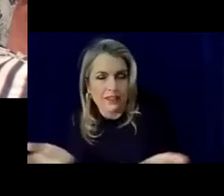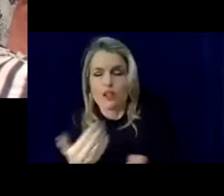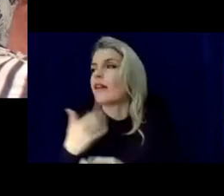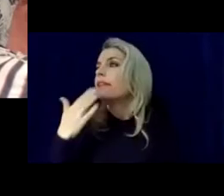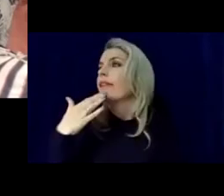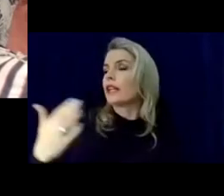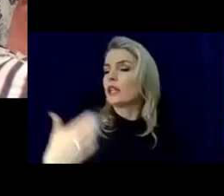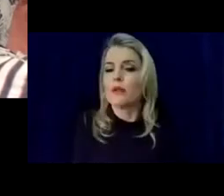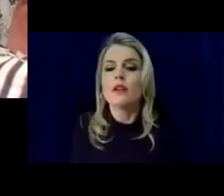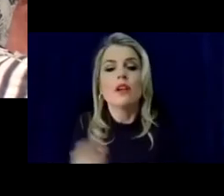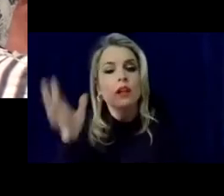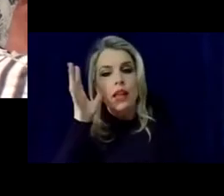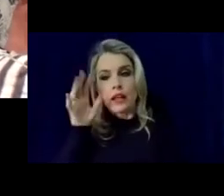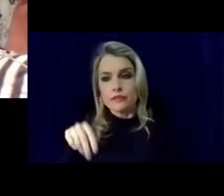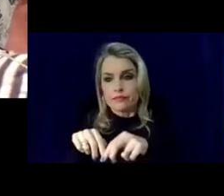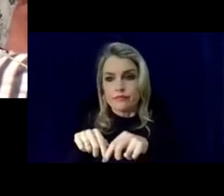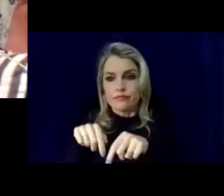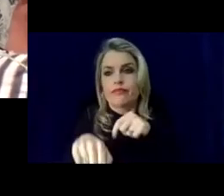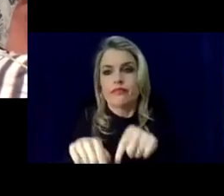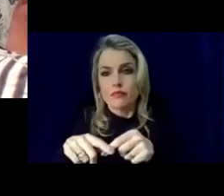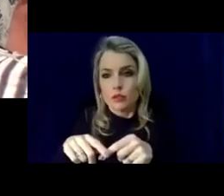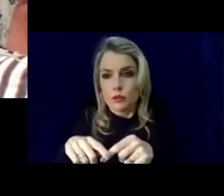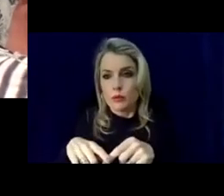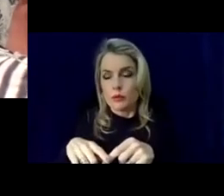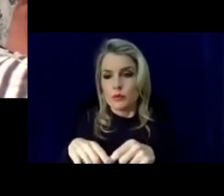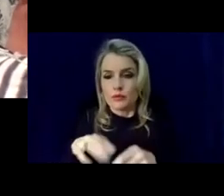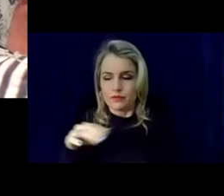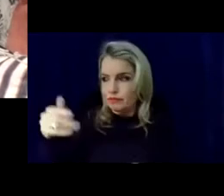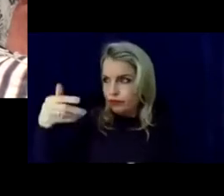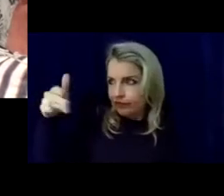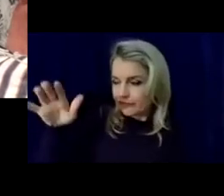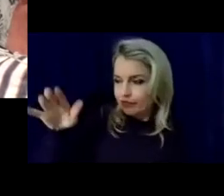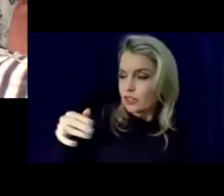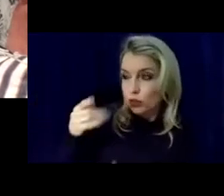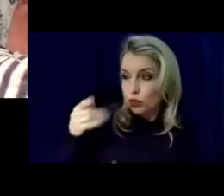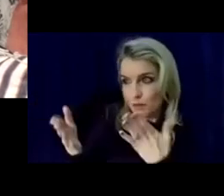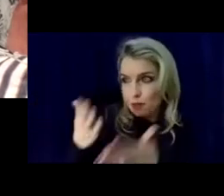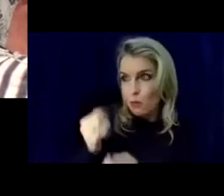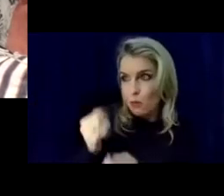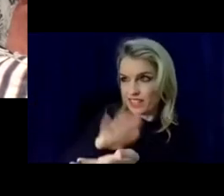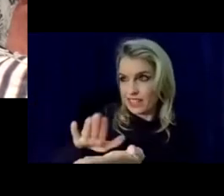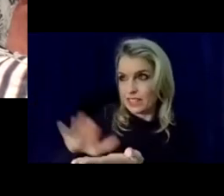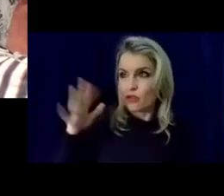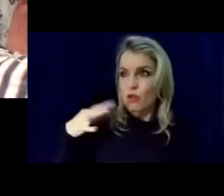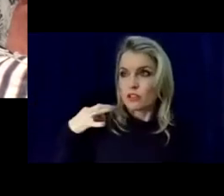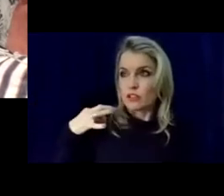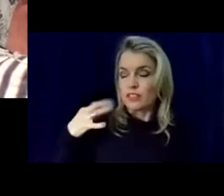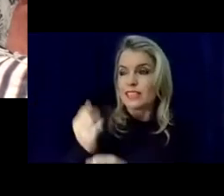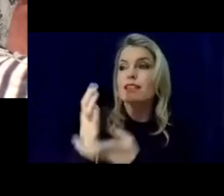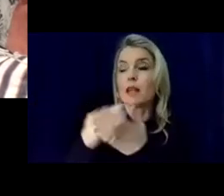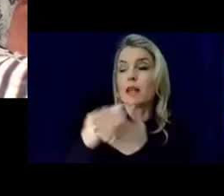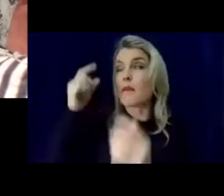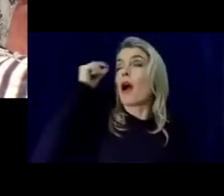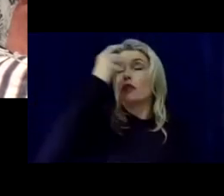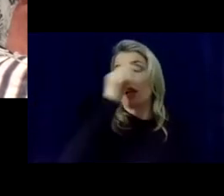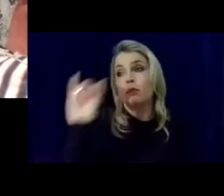He steps forward to brush some ash from Nima's sweater. You might want to get some eye drops too.